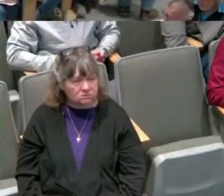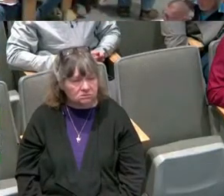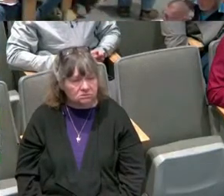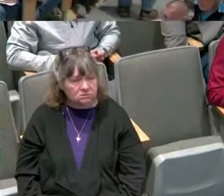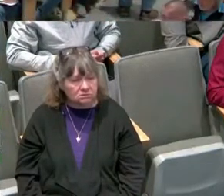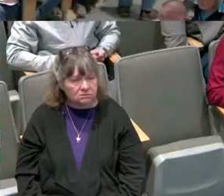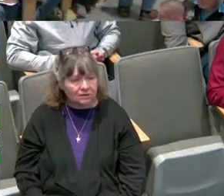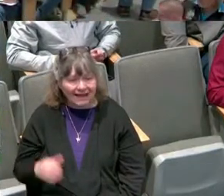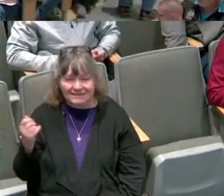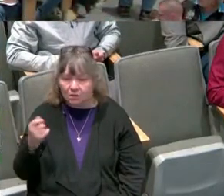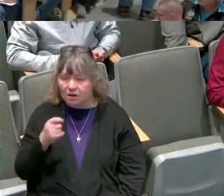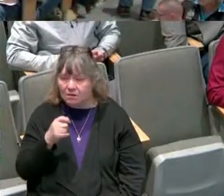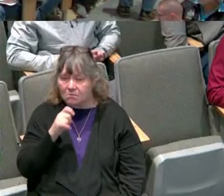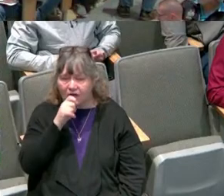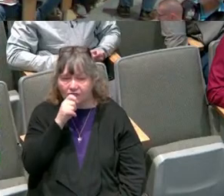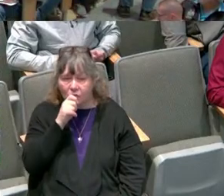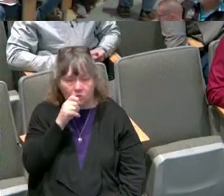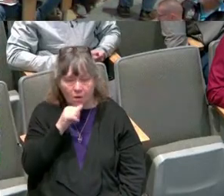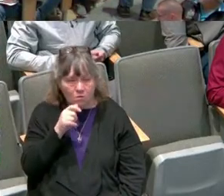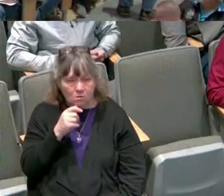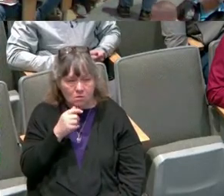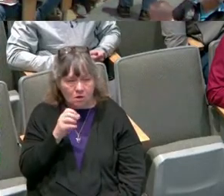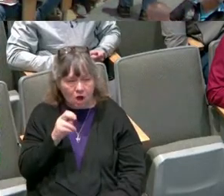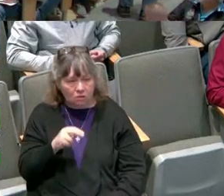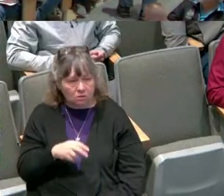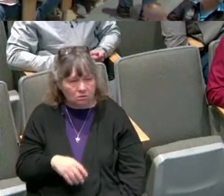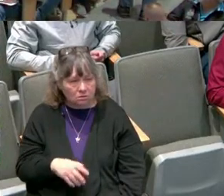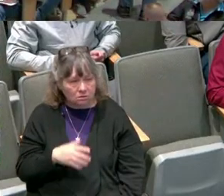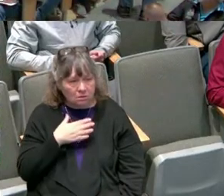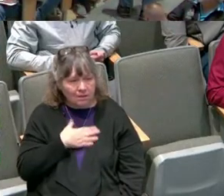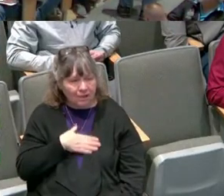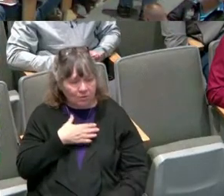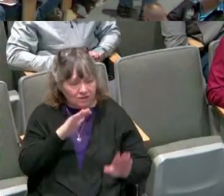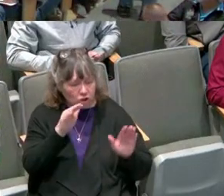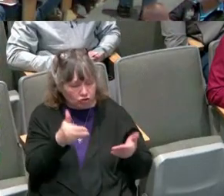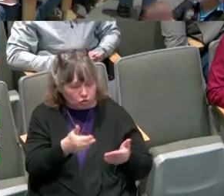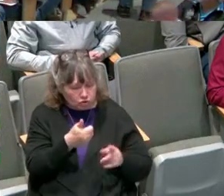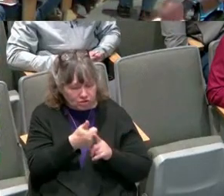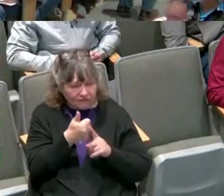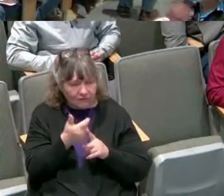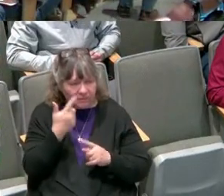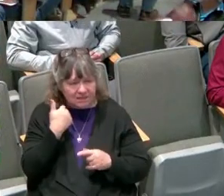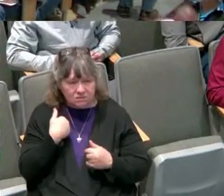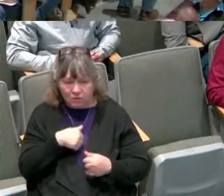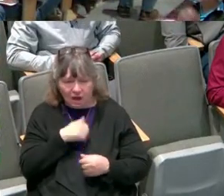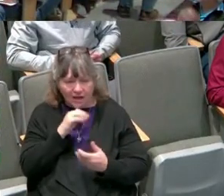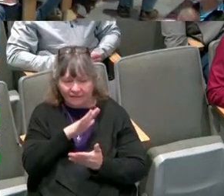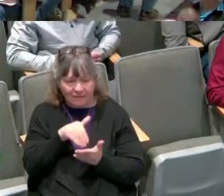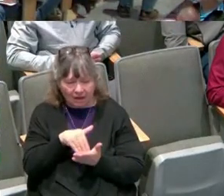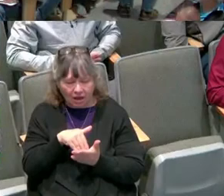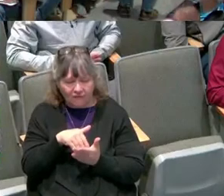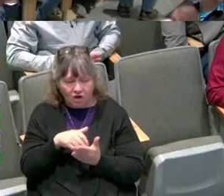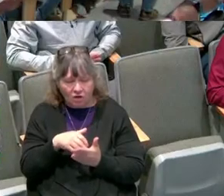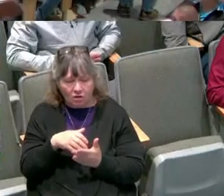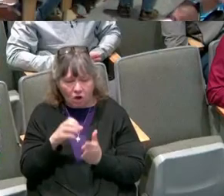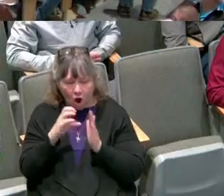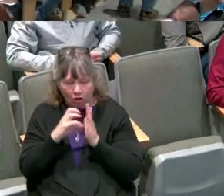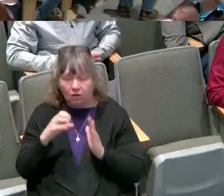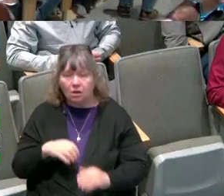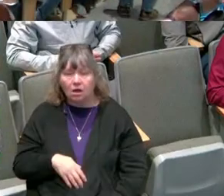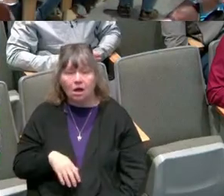turn the mic on here that would be really good yes sir can you please introduce yourself because we're not in the middle of an article right now understand